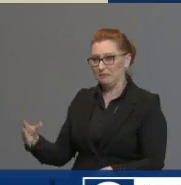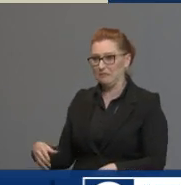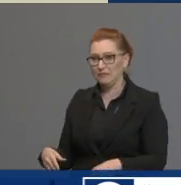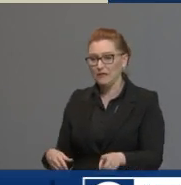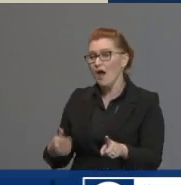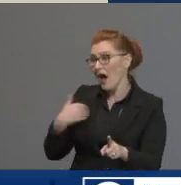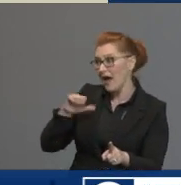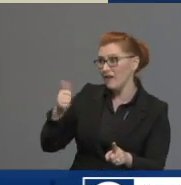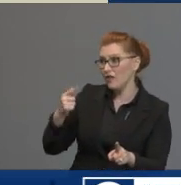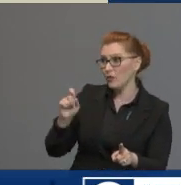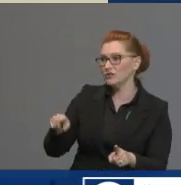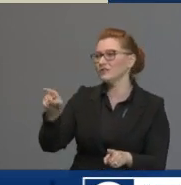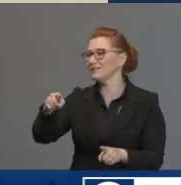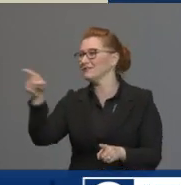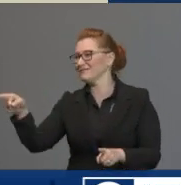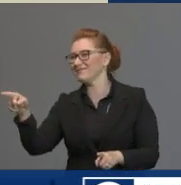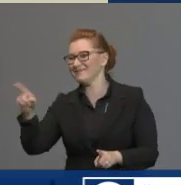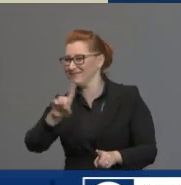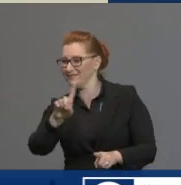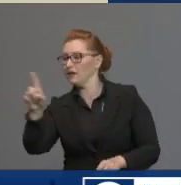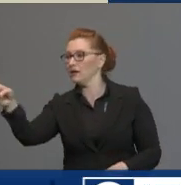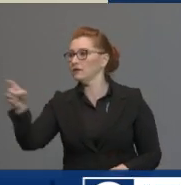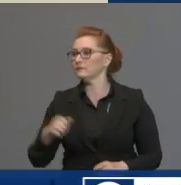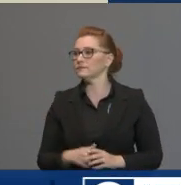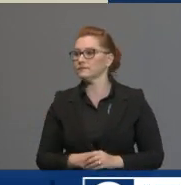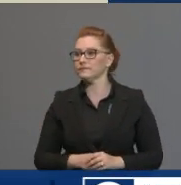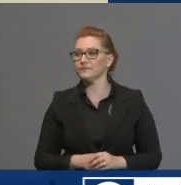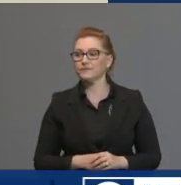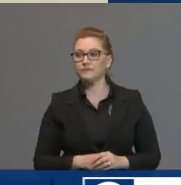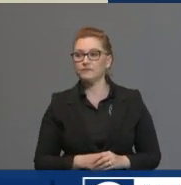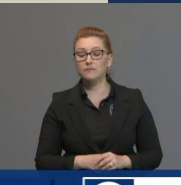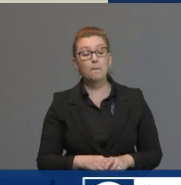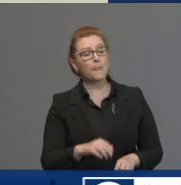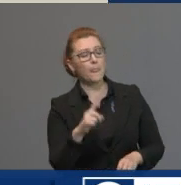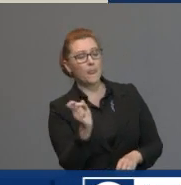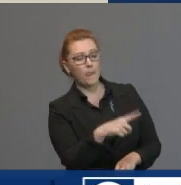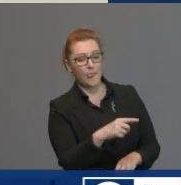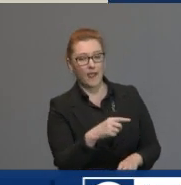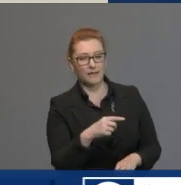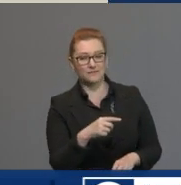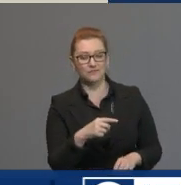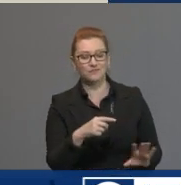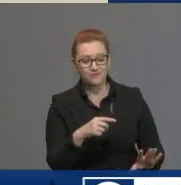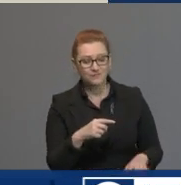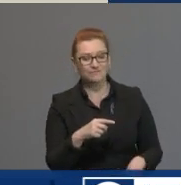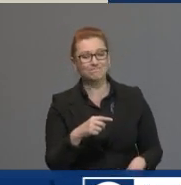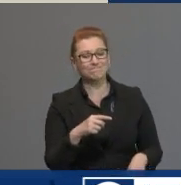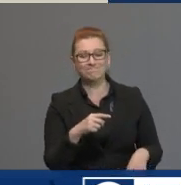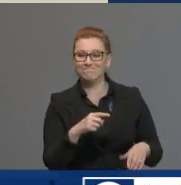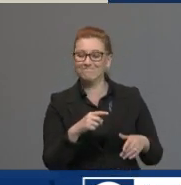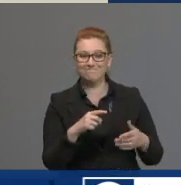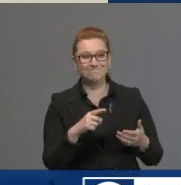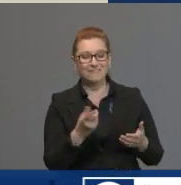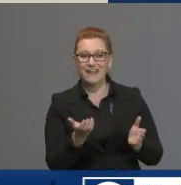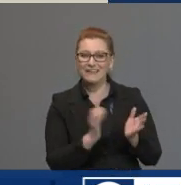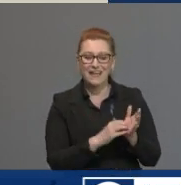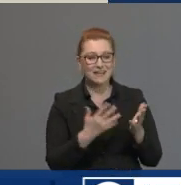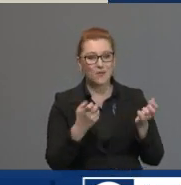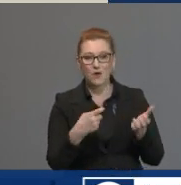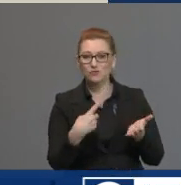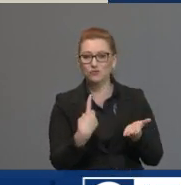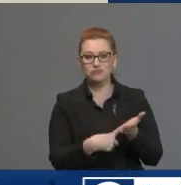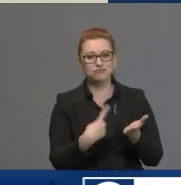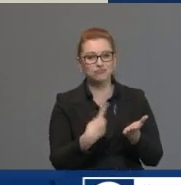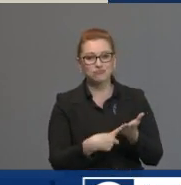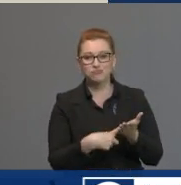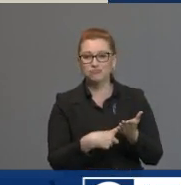I'm going to go over here. 15's got a lot of questions. Antonia, go ahead. All right, Governor. So I'm going to bring this up again. It has to do with the enforcement.